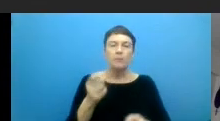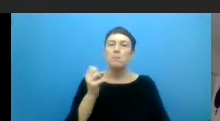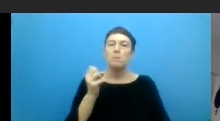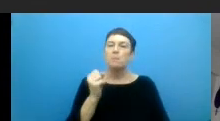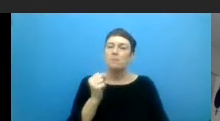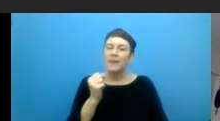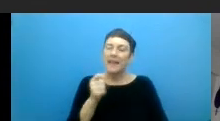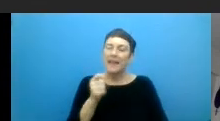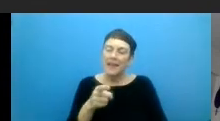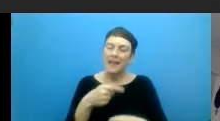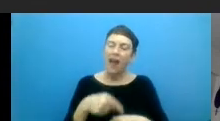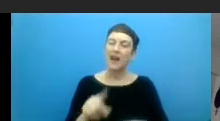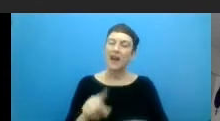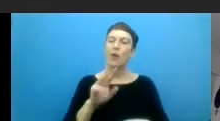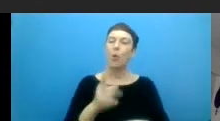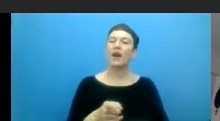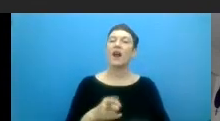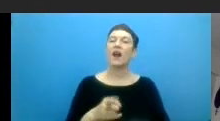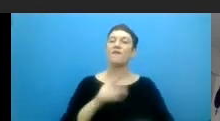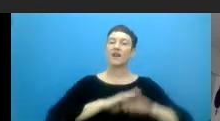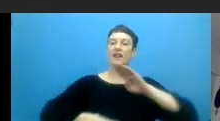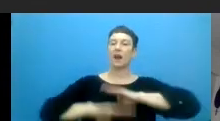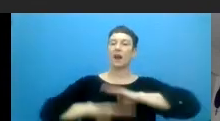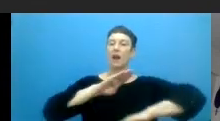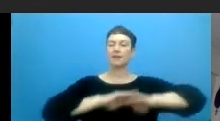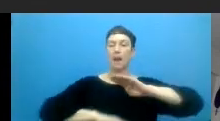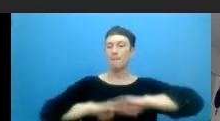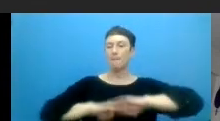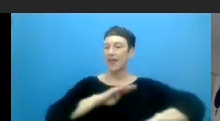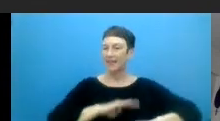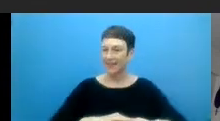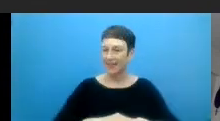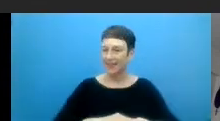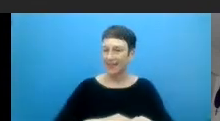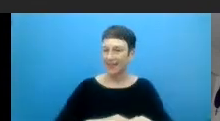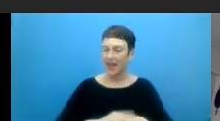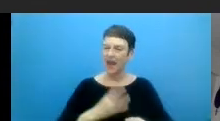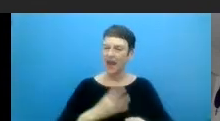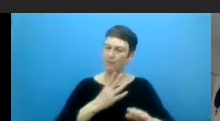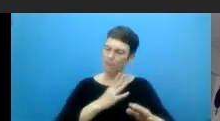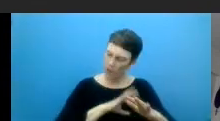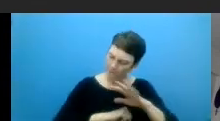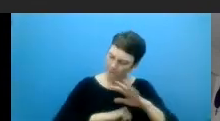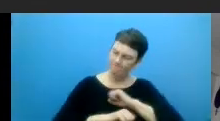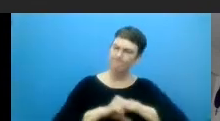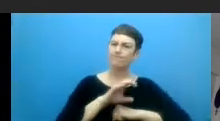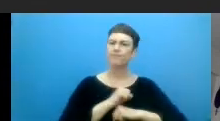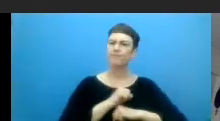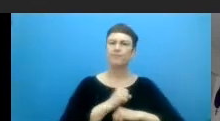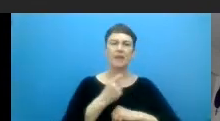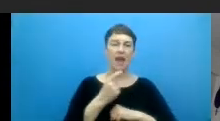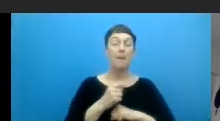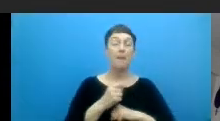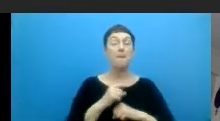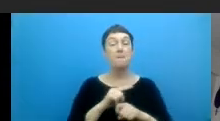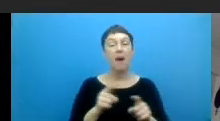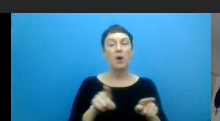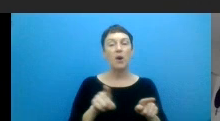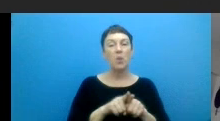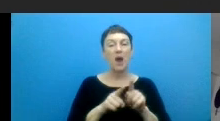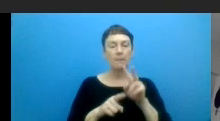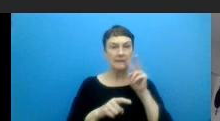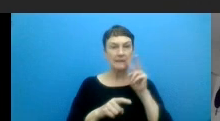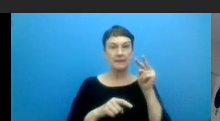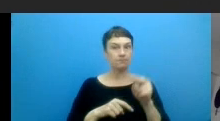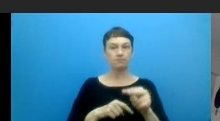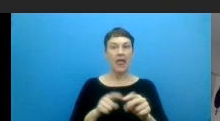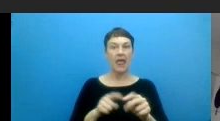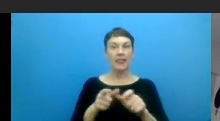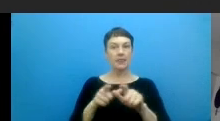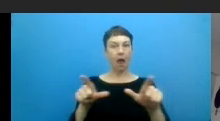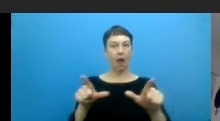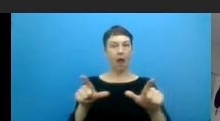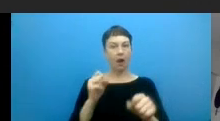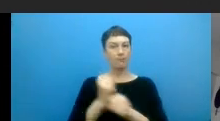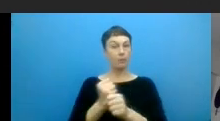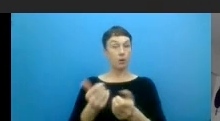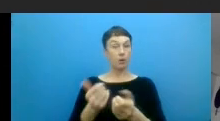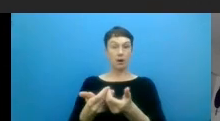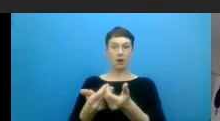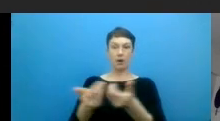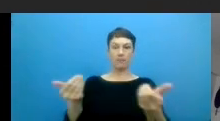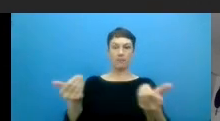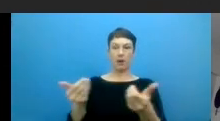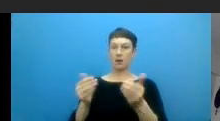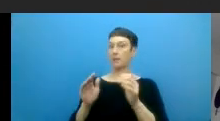tolerance, but it also has to do with this perception that we need to keep languages separate. And this is not just a perception